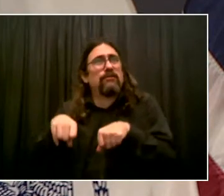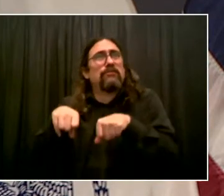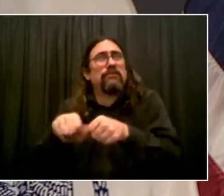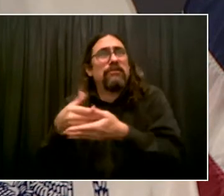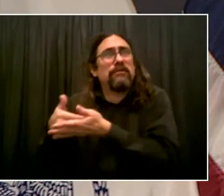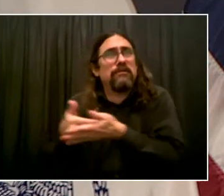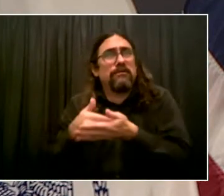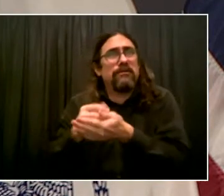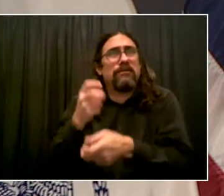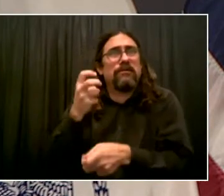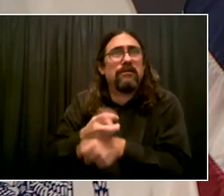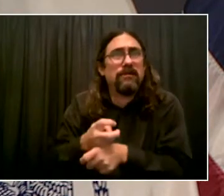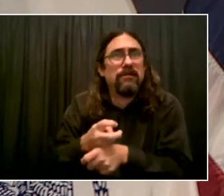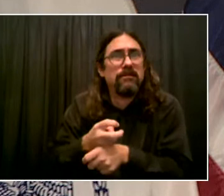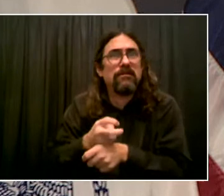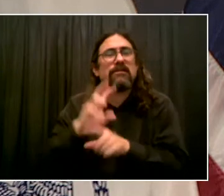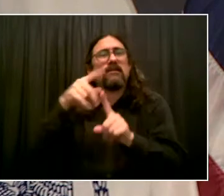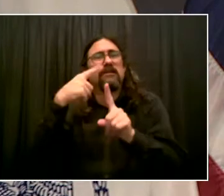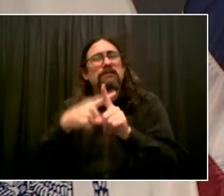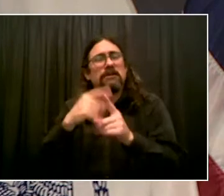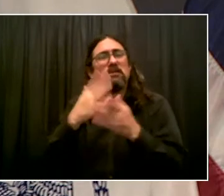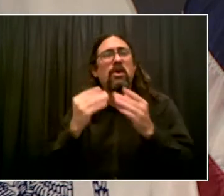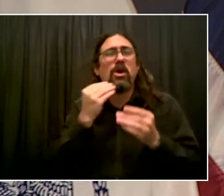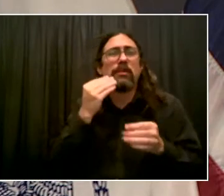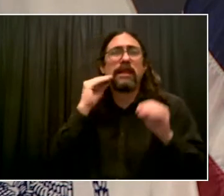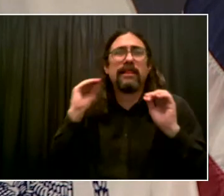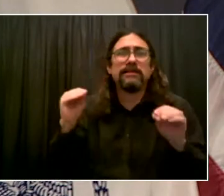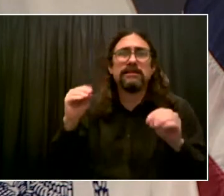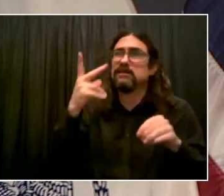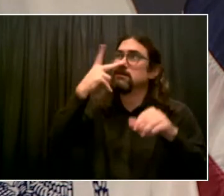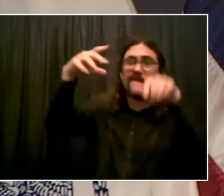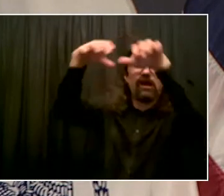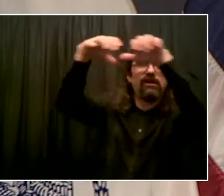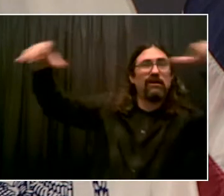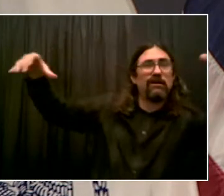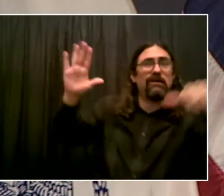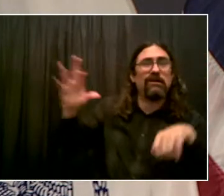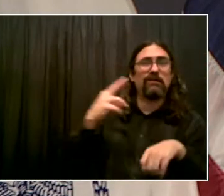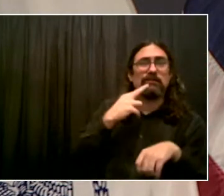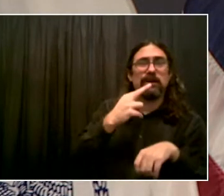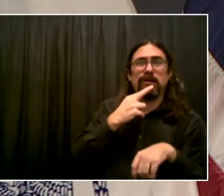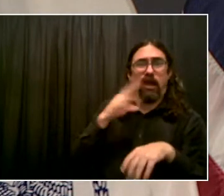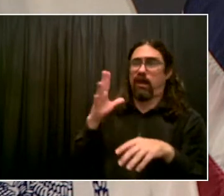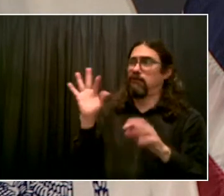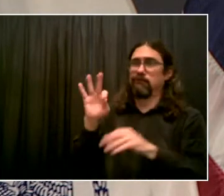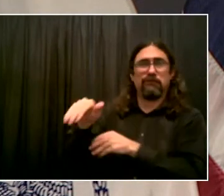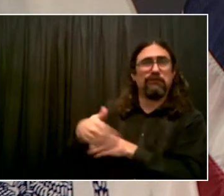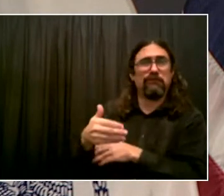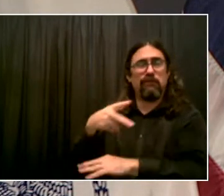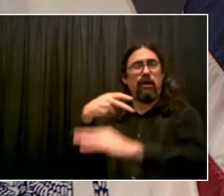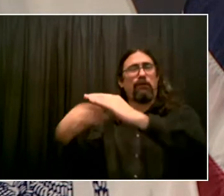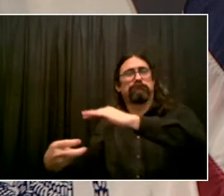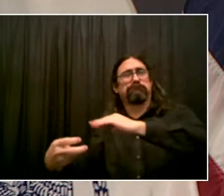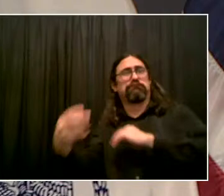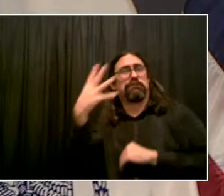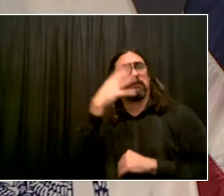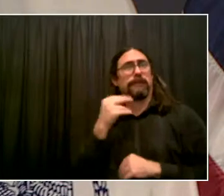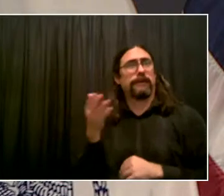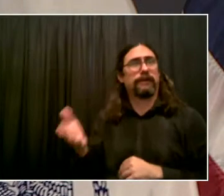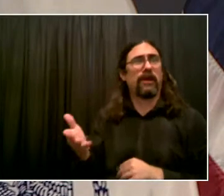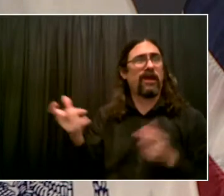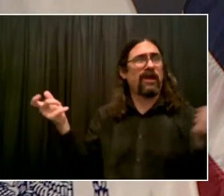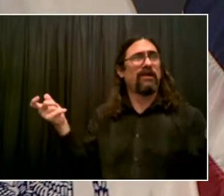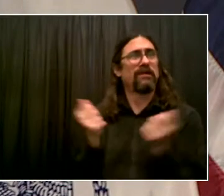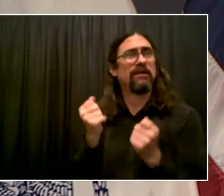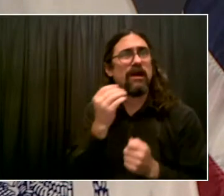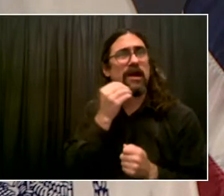make open restaurants permanent, I'm wondering whether communities will be able to opt out of the change if they don't think that the outdoor dining structures are good